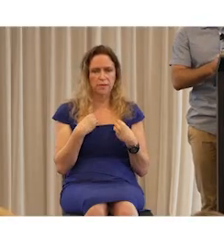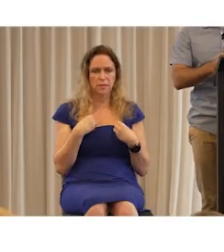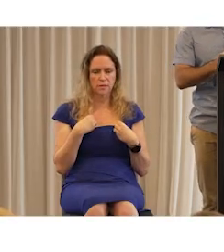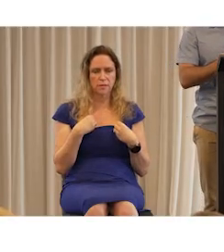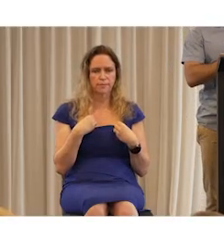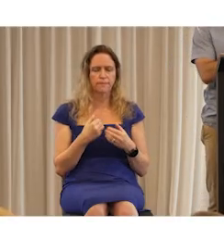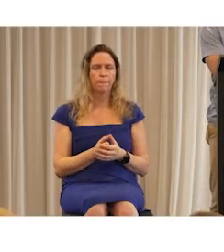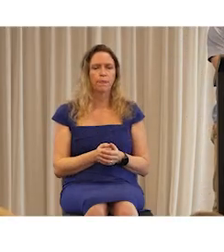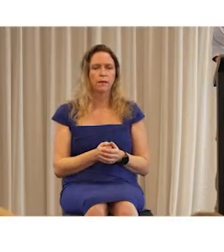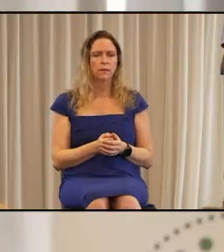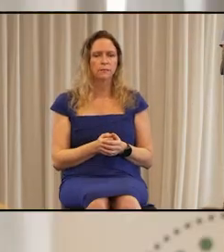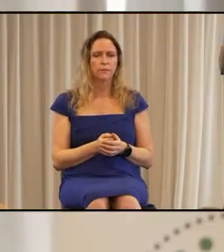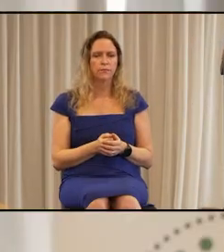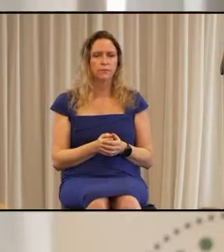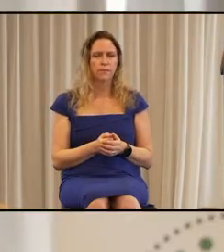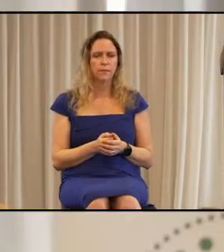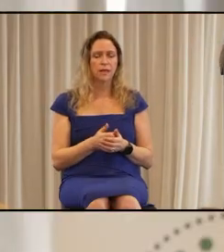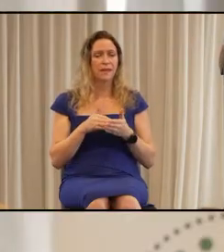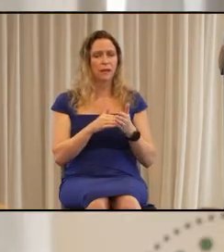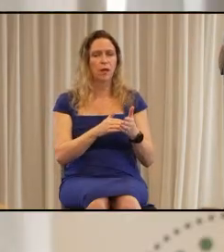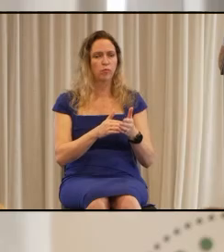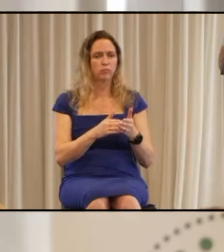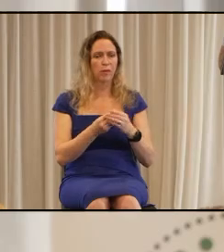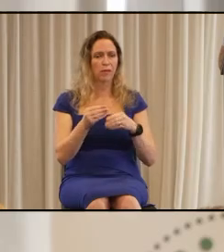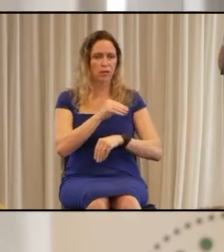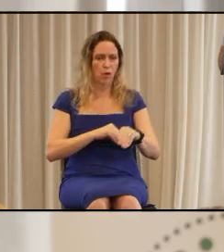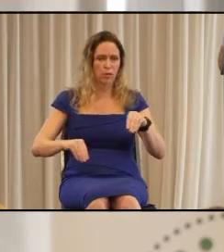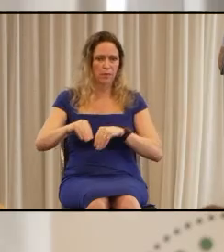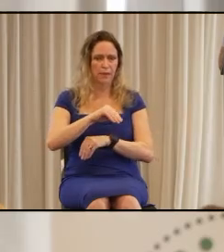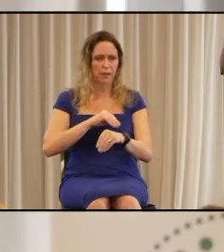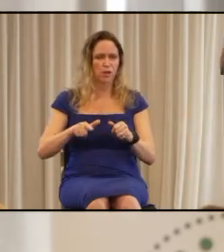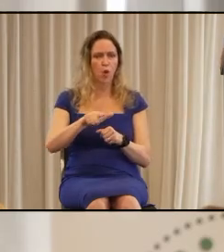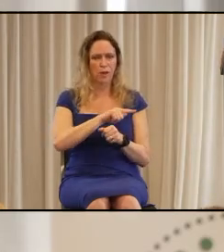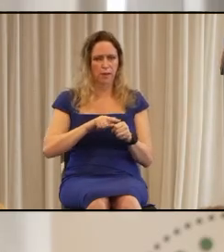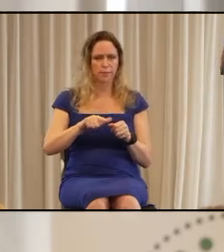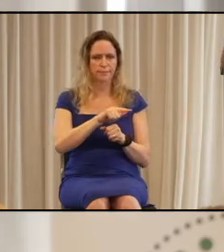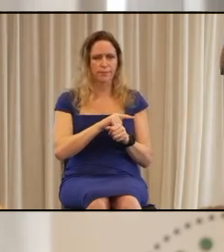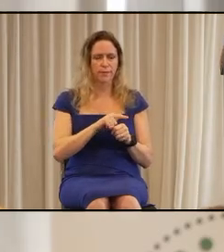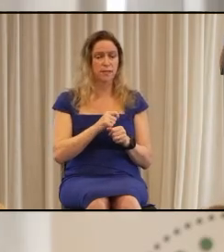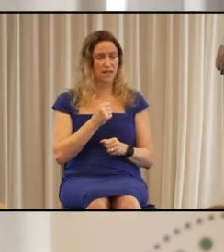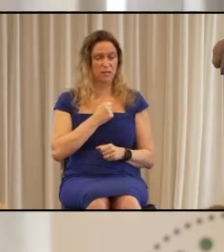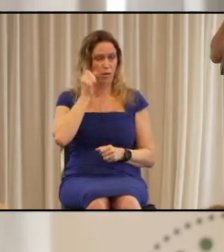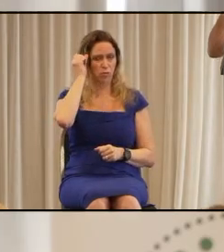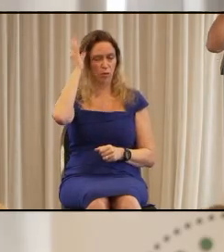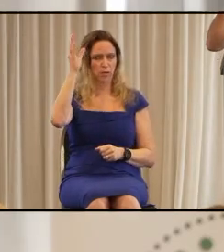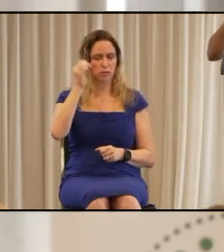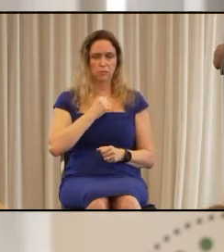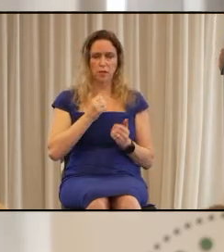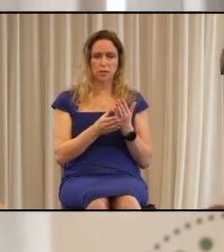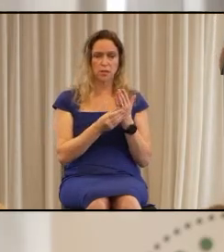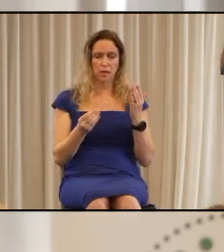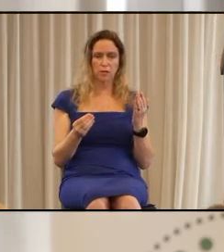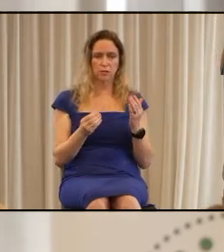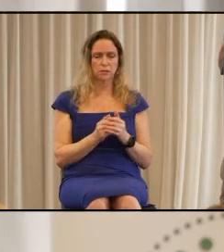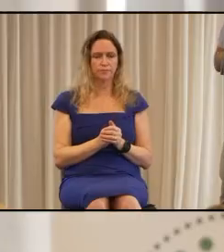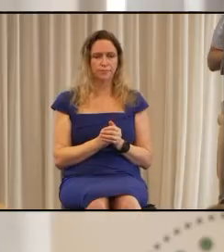that contribute to the local economy. And so that's a piece of knowledge I have, a skill of the head, I